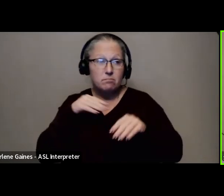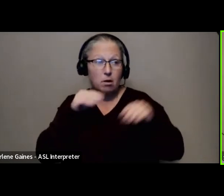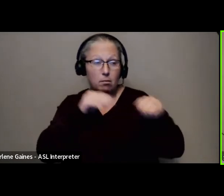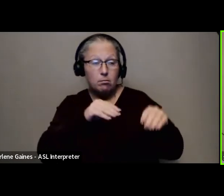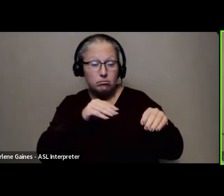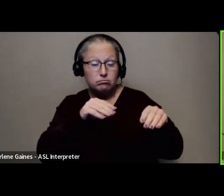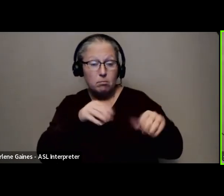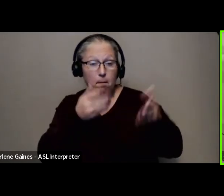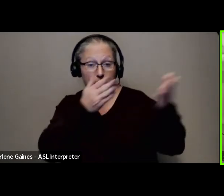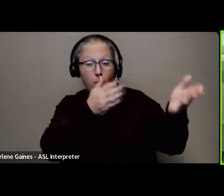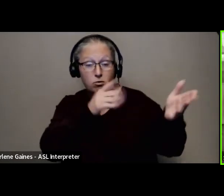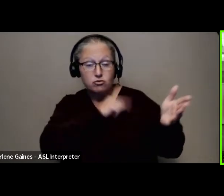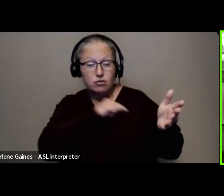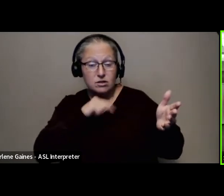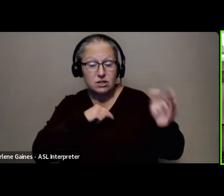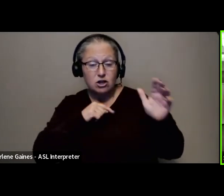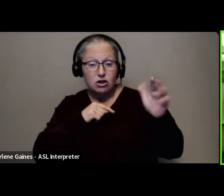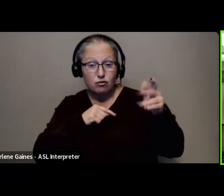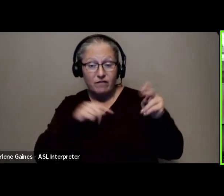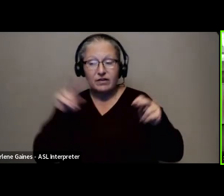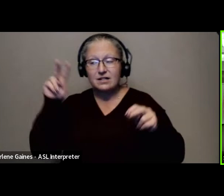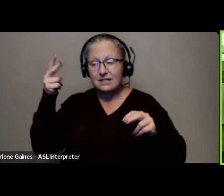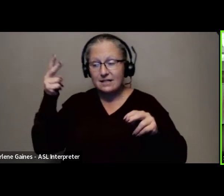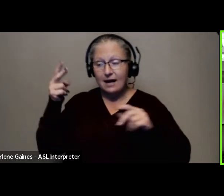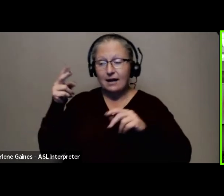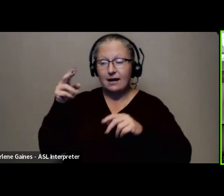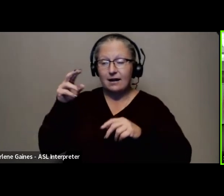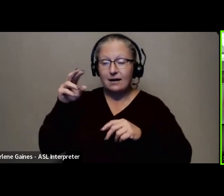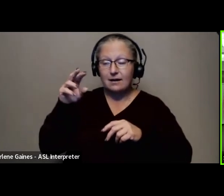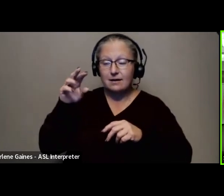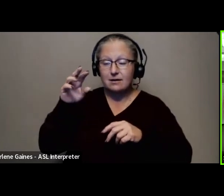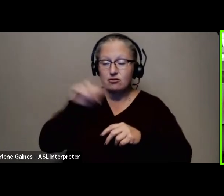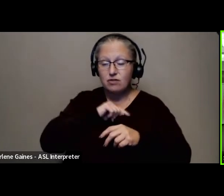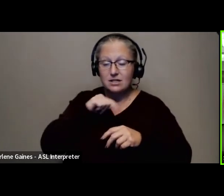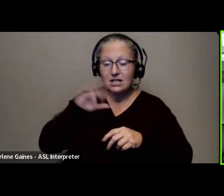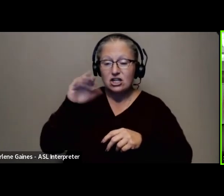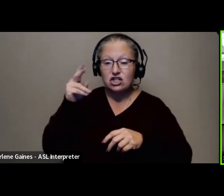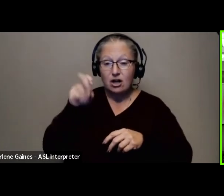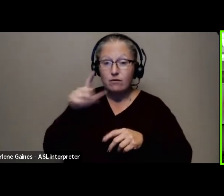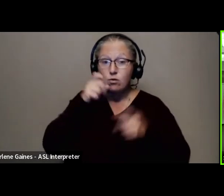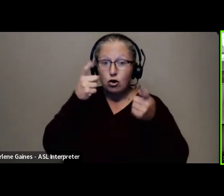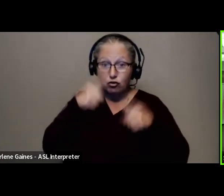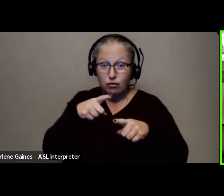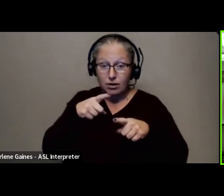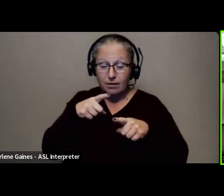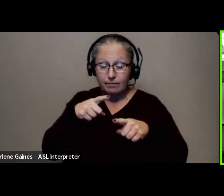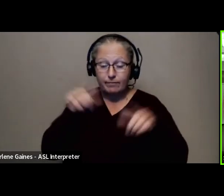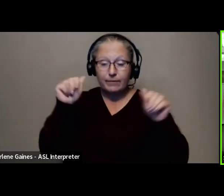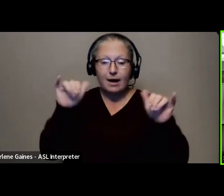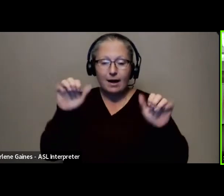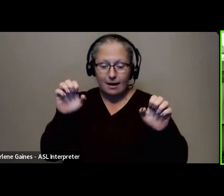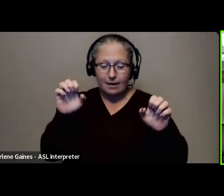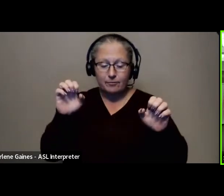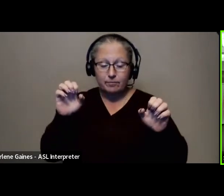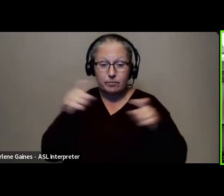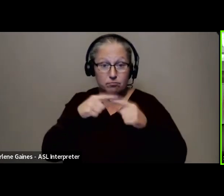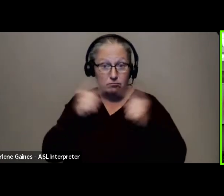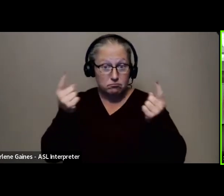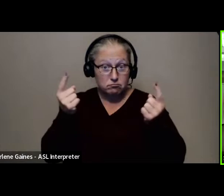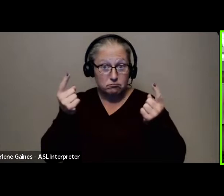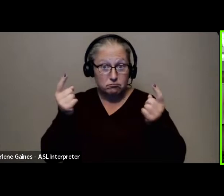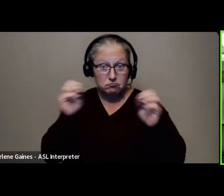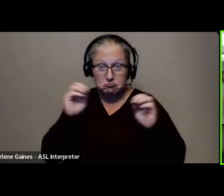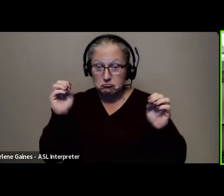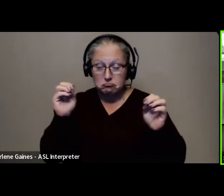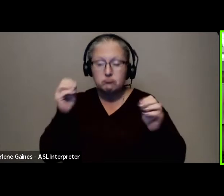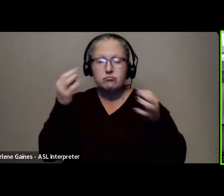Okay, motion made by trustee Griffin, I'll second that. Okay. seconded by trustee Chavez. All those in favor, please say aye. Aye. Aye. Any opposed? Hearing